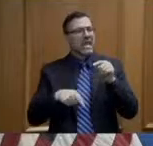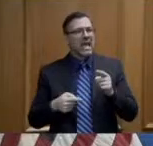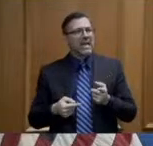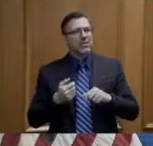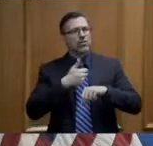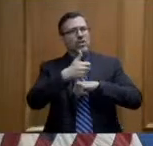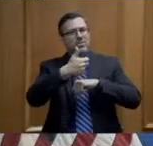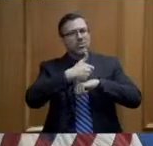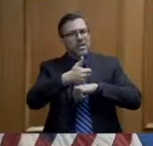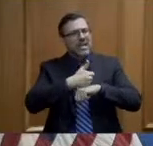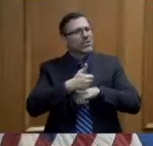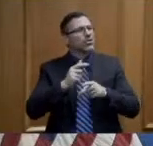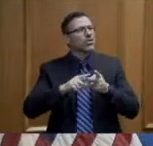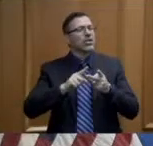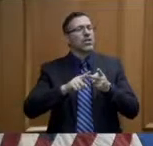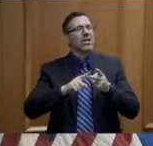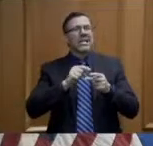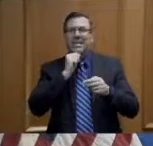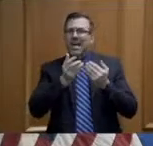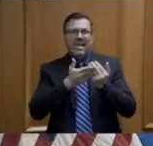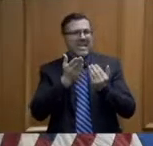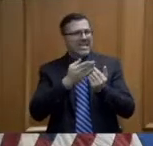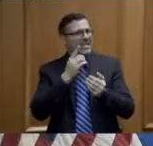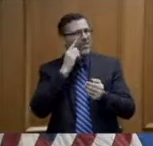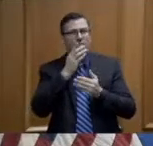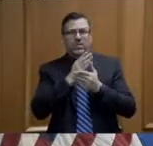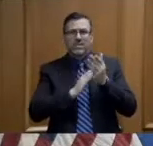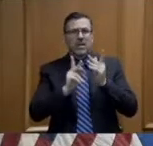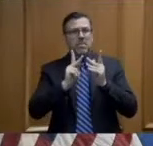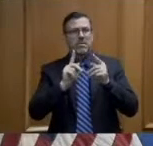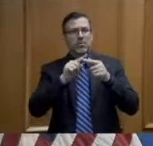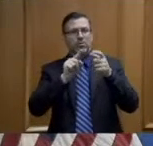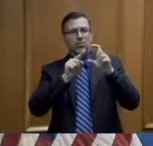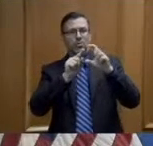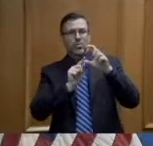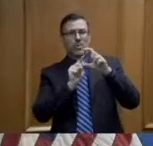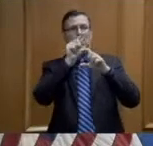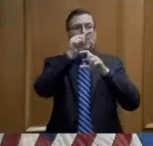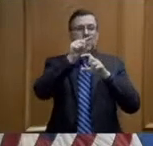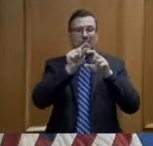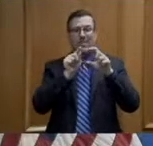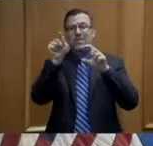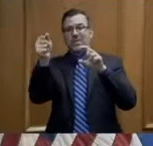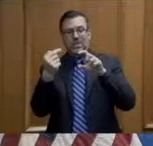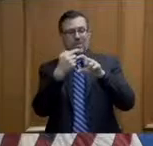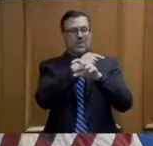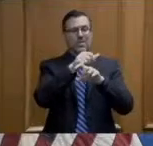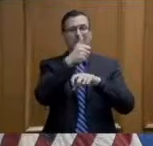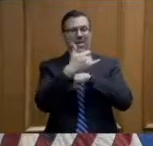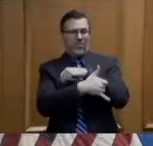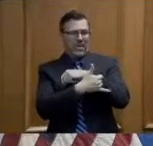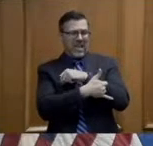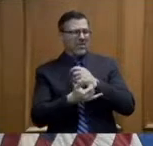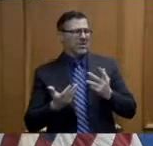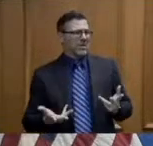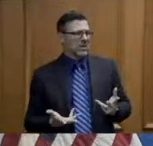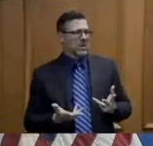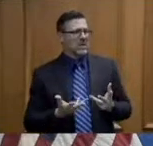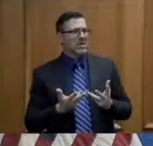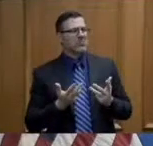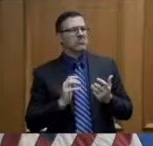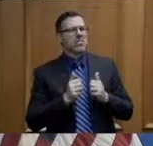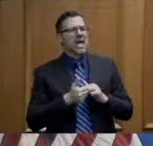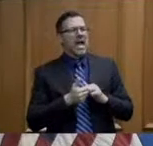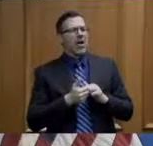issues with mobility. It might not be easy for them to get tested in the neighboring county. Is the state doing anything for